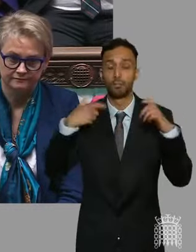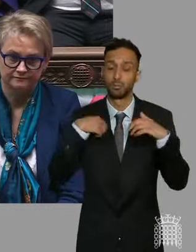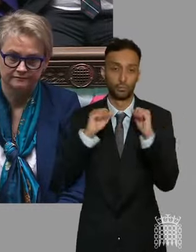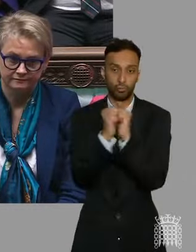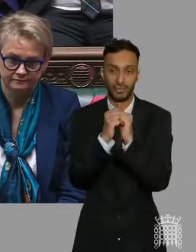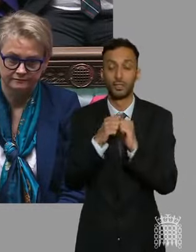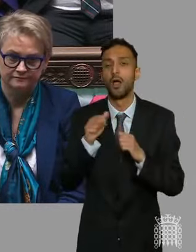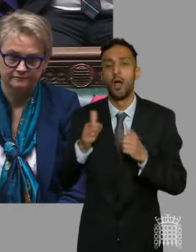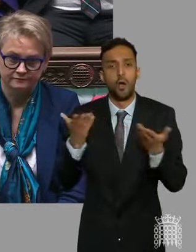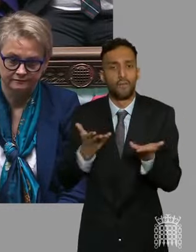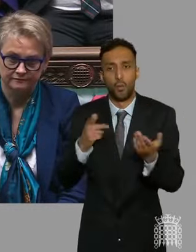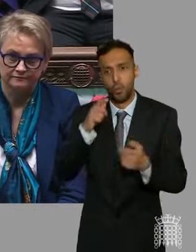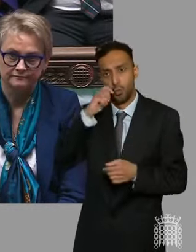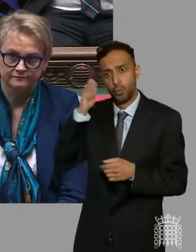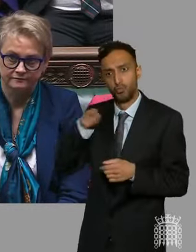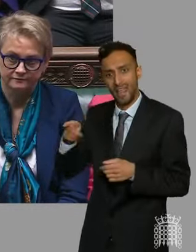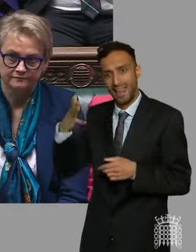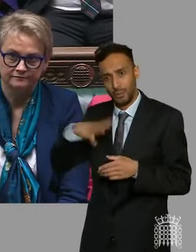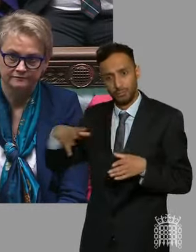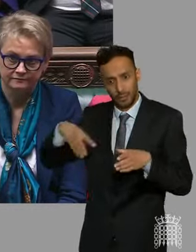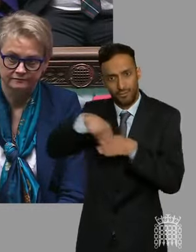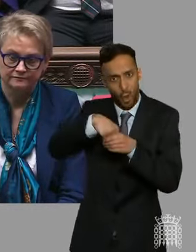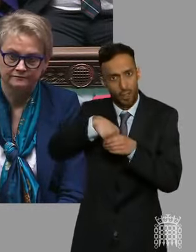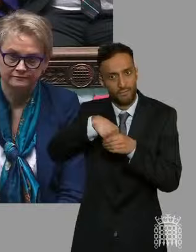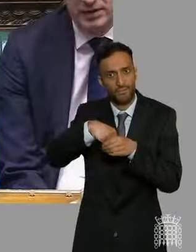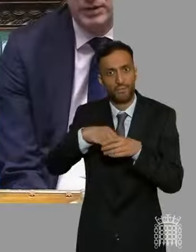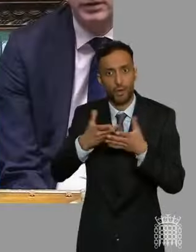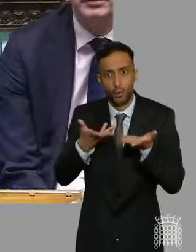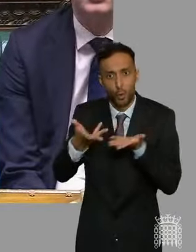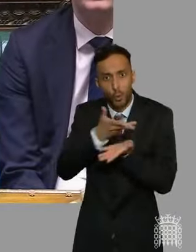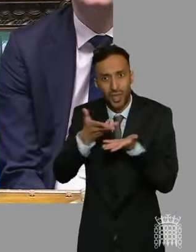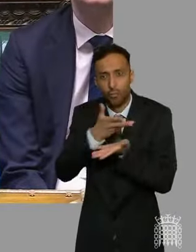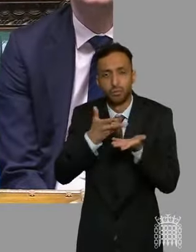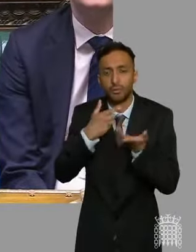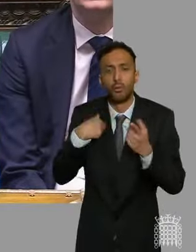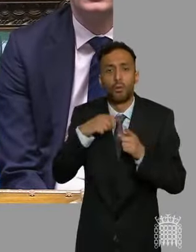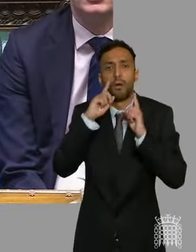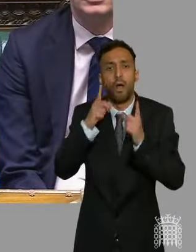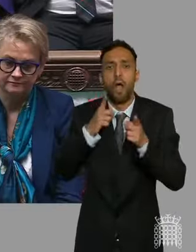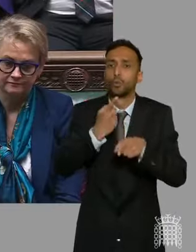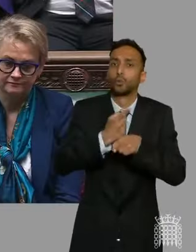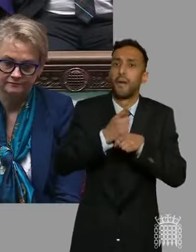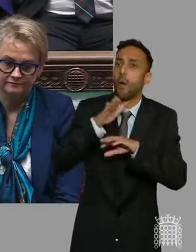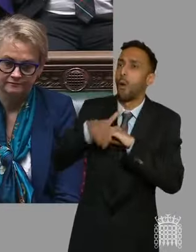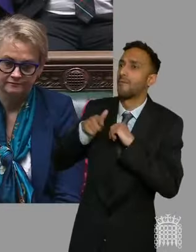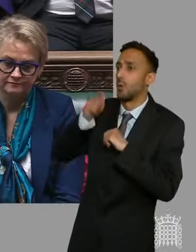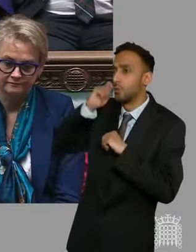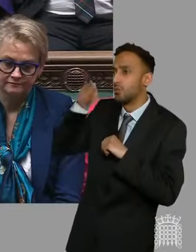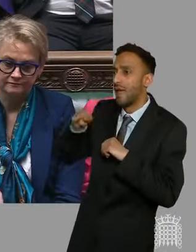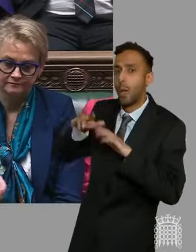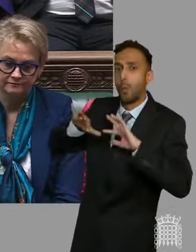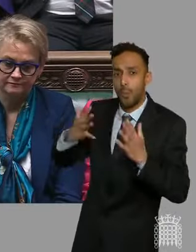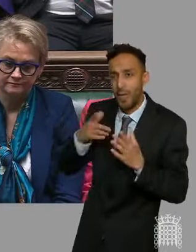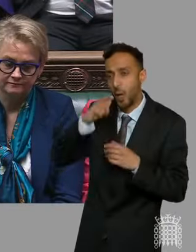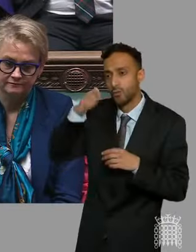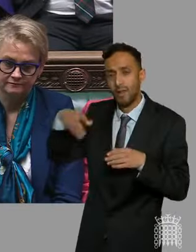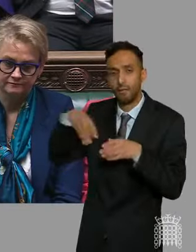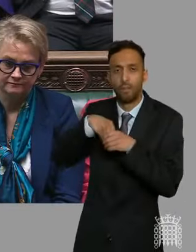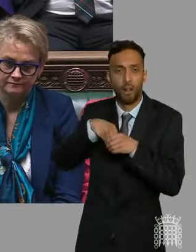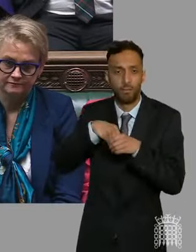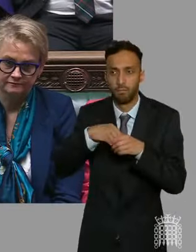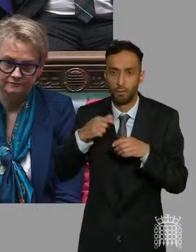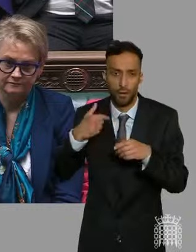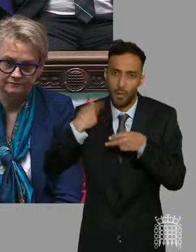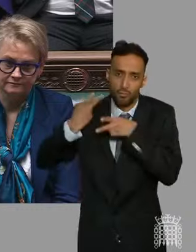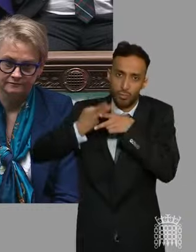about Ukraine without Ukraine. That has been my consistent position in all of the discussions that I've had. That will continue to be my